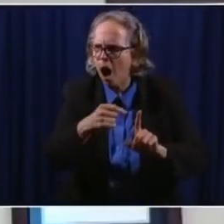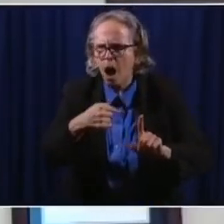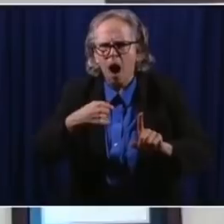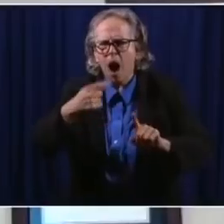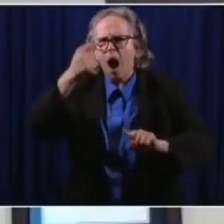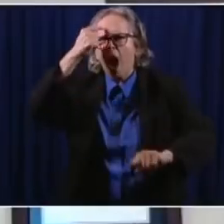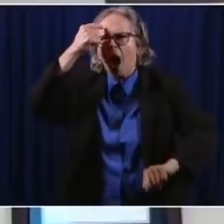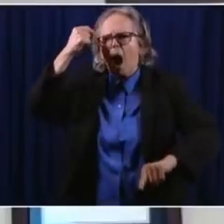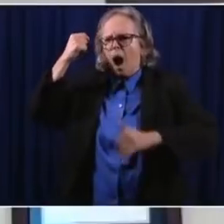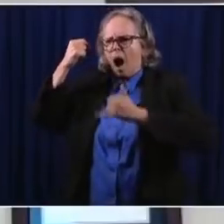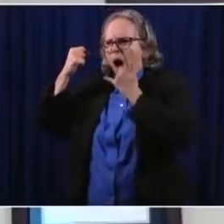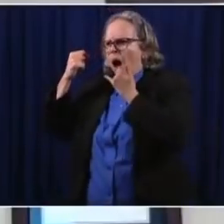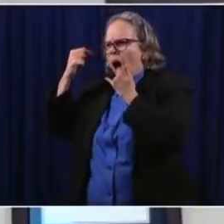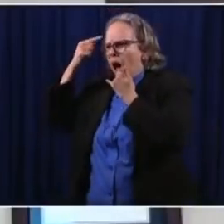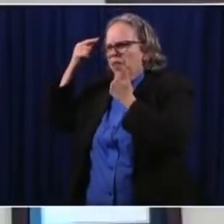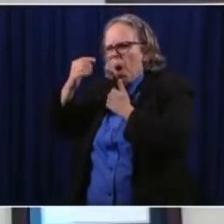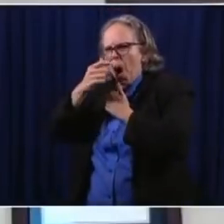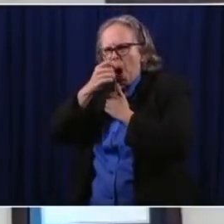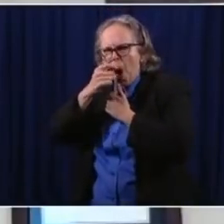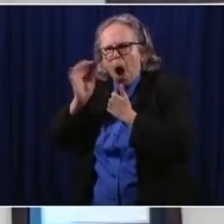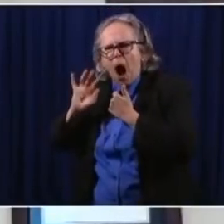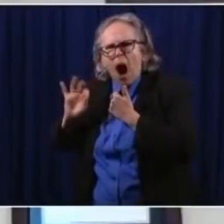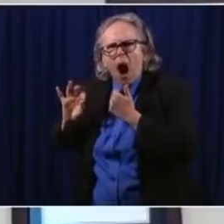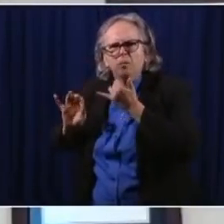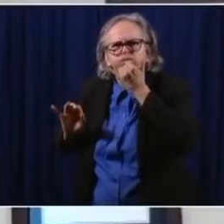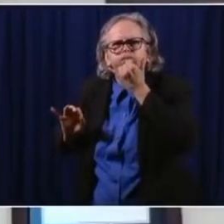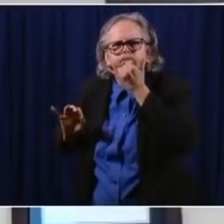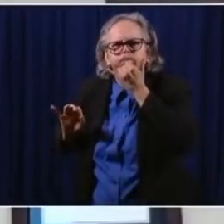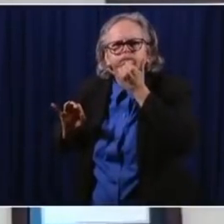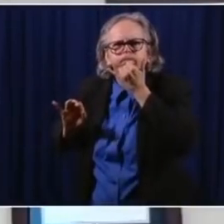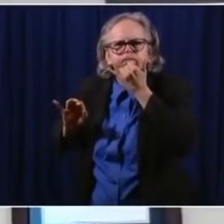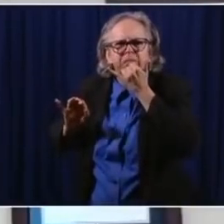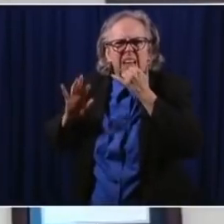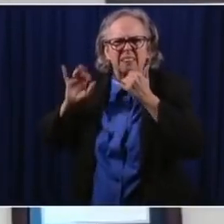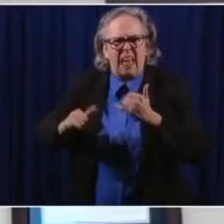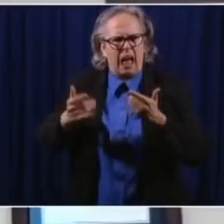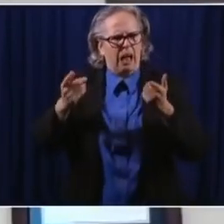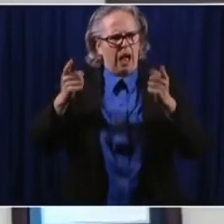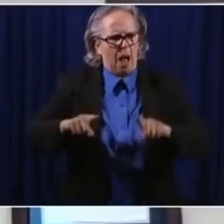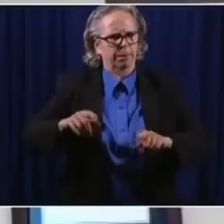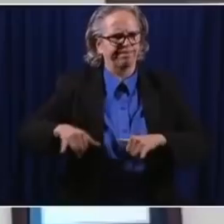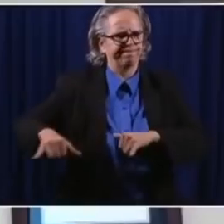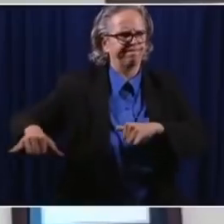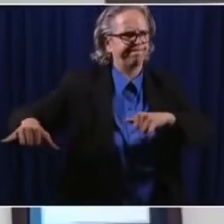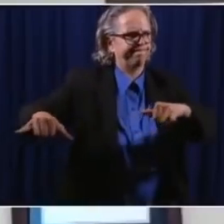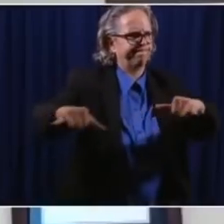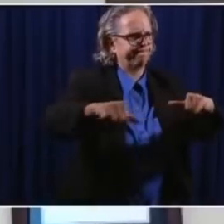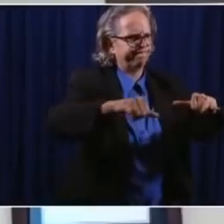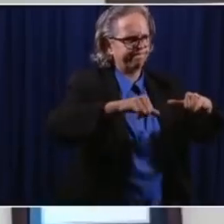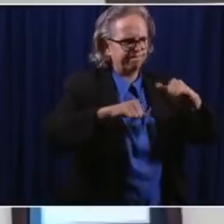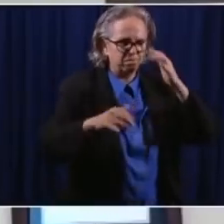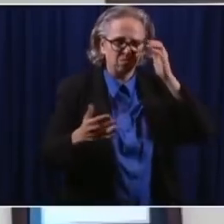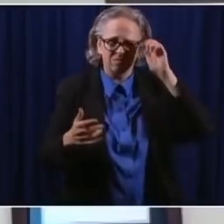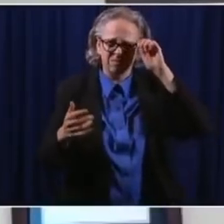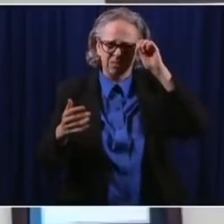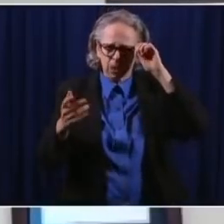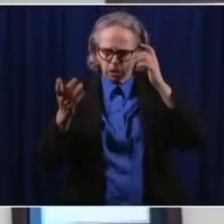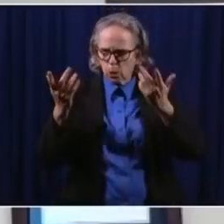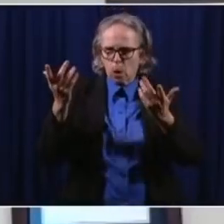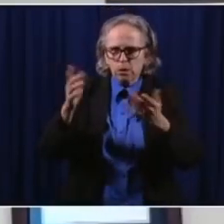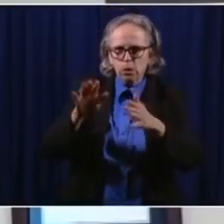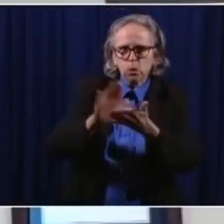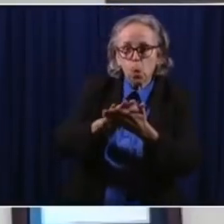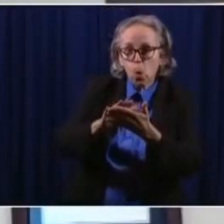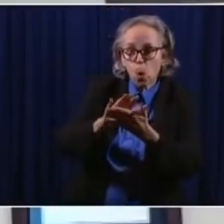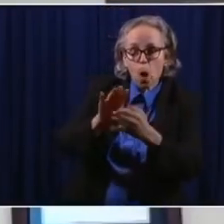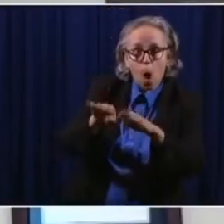And so what we really need across the state, we need with our schools opening, really for parents to